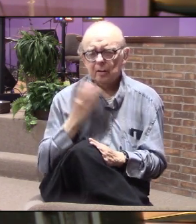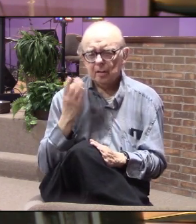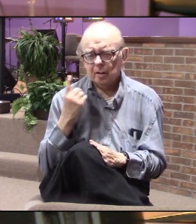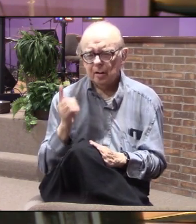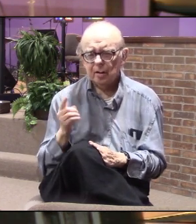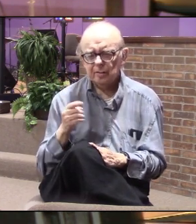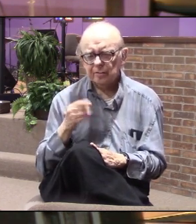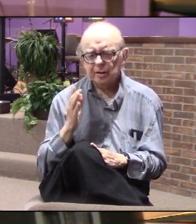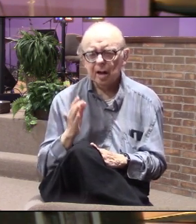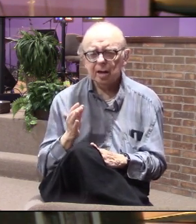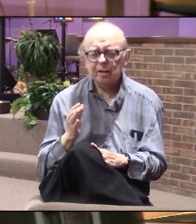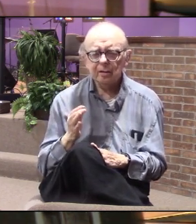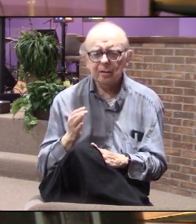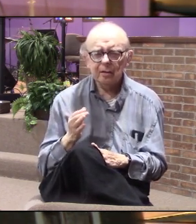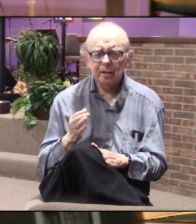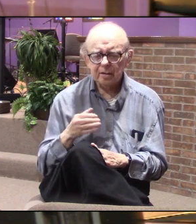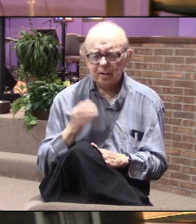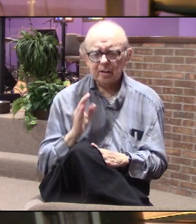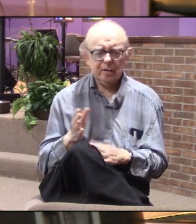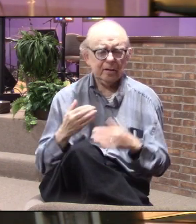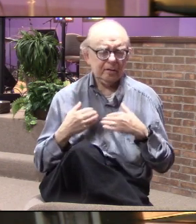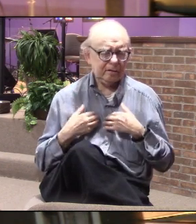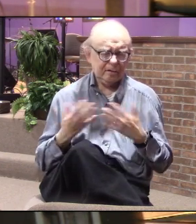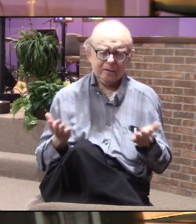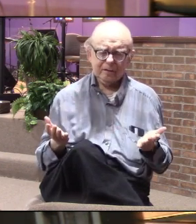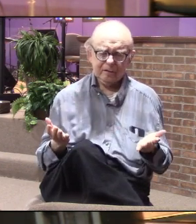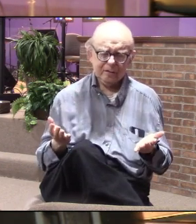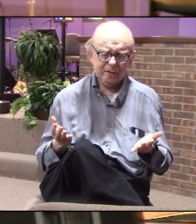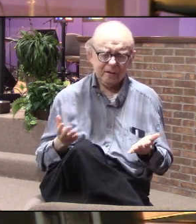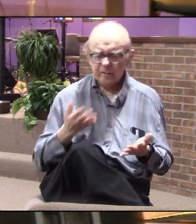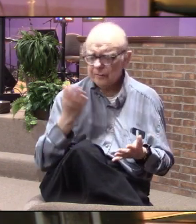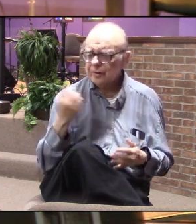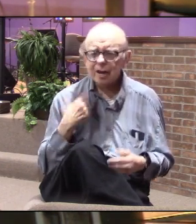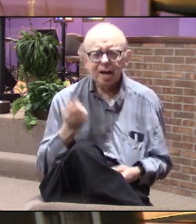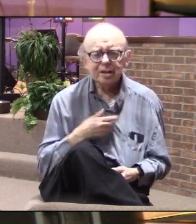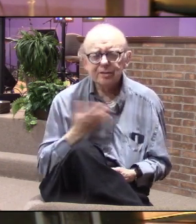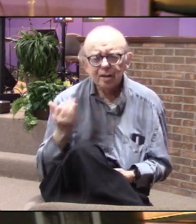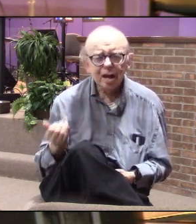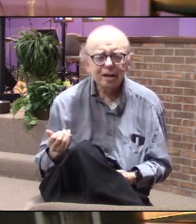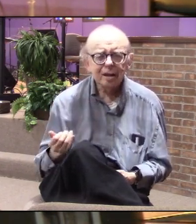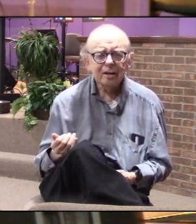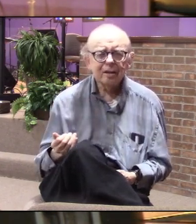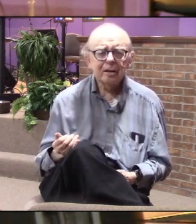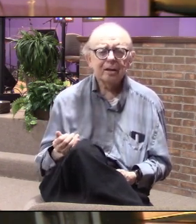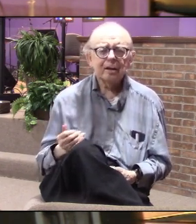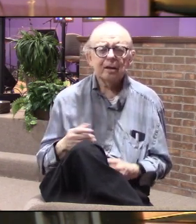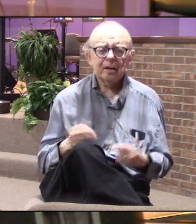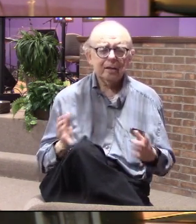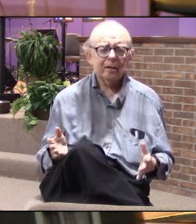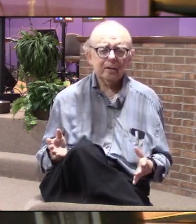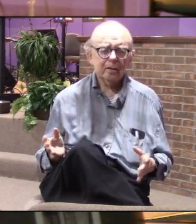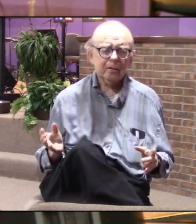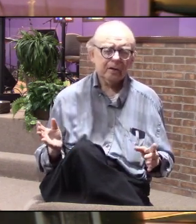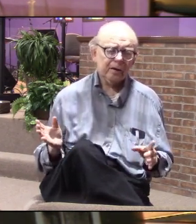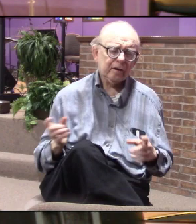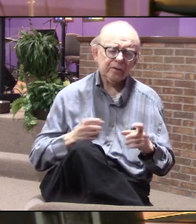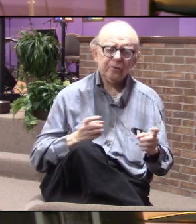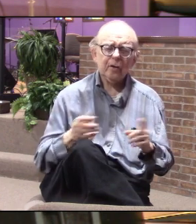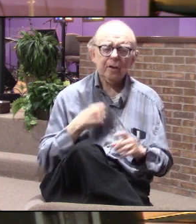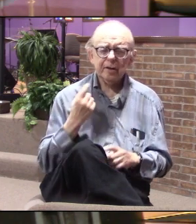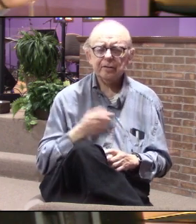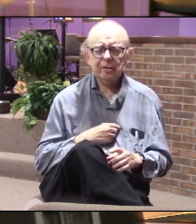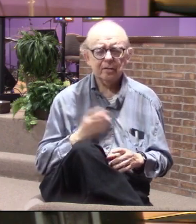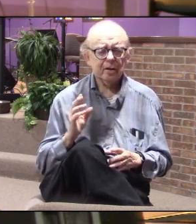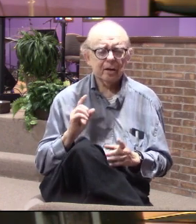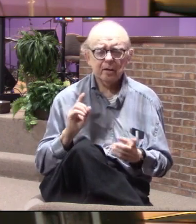out for God. God, have you forsaken us? The enemy has taken us over. We